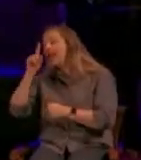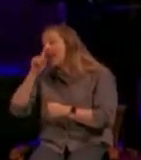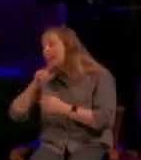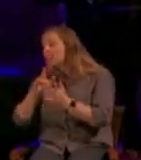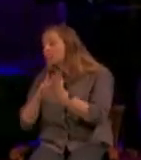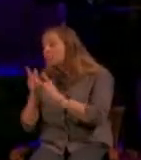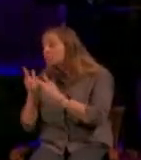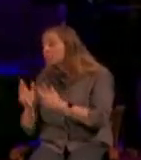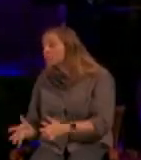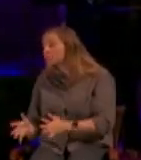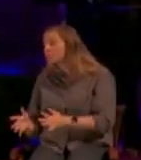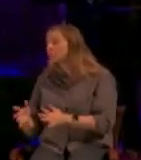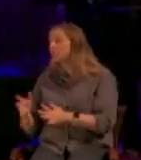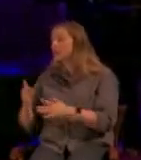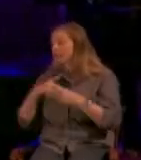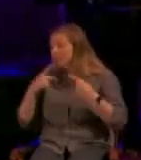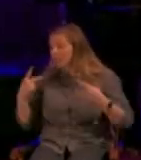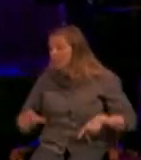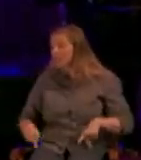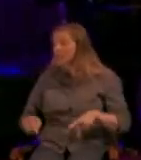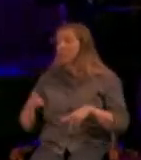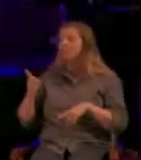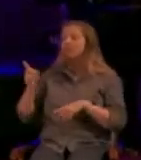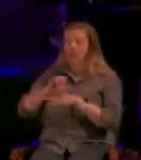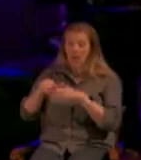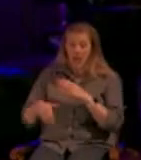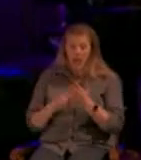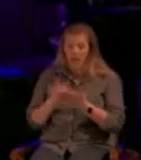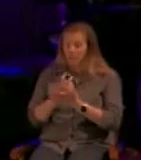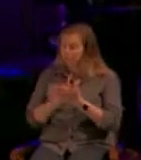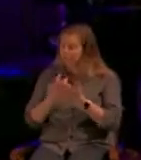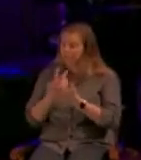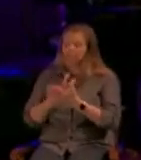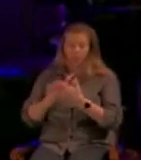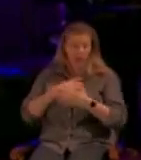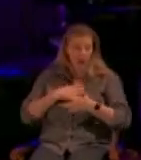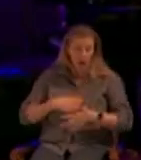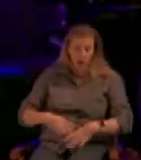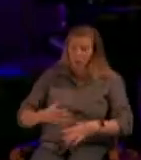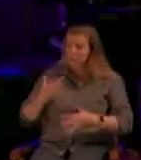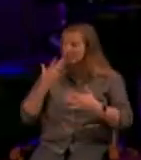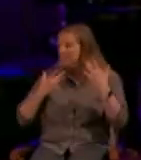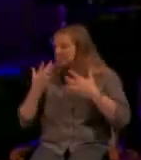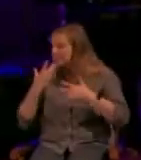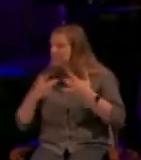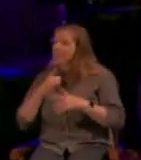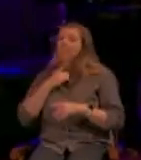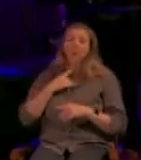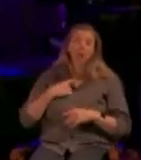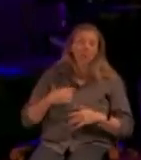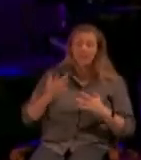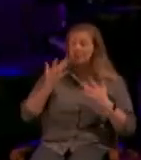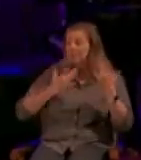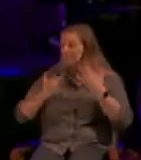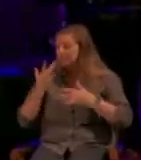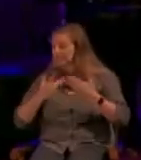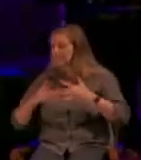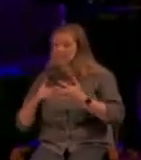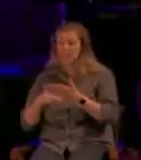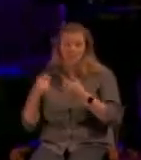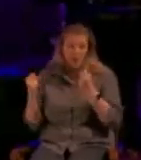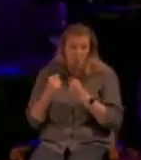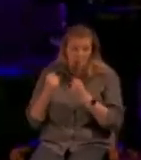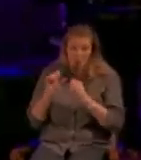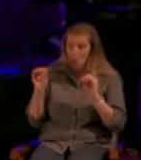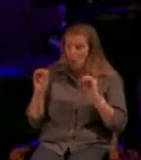hardship, through many a sleepless night, in hunger and thirst, often without food, in cold and exposure. And I love this